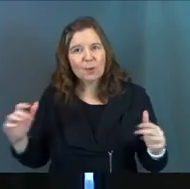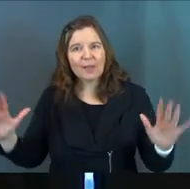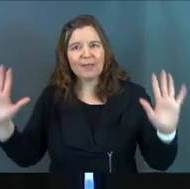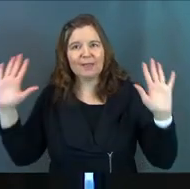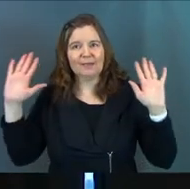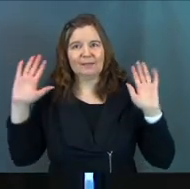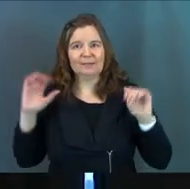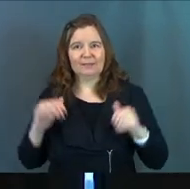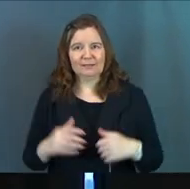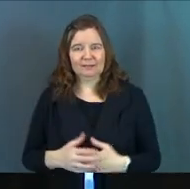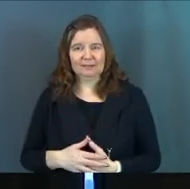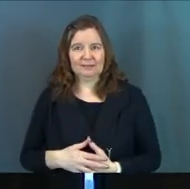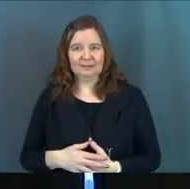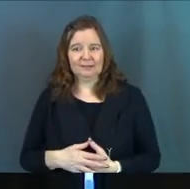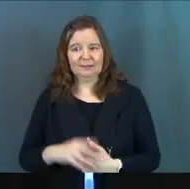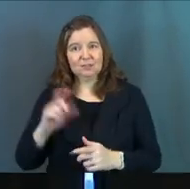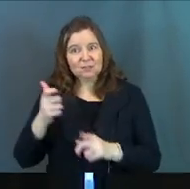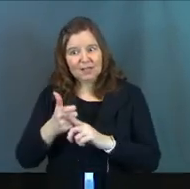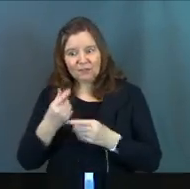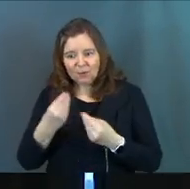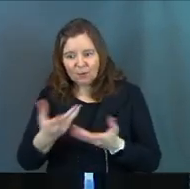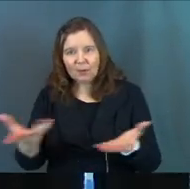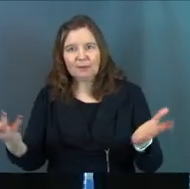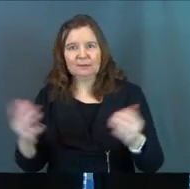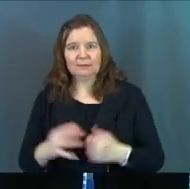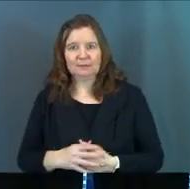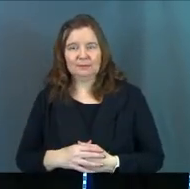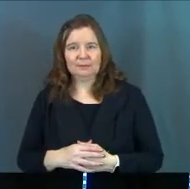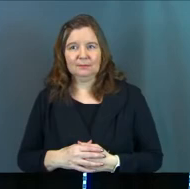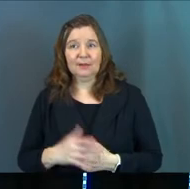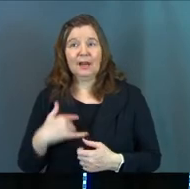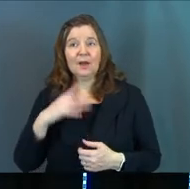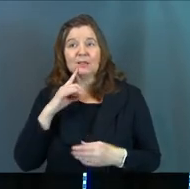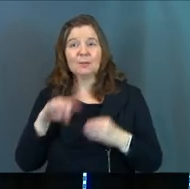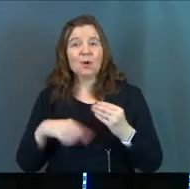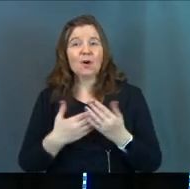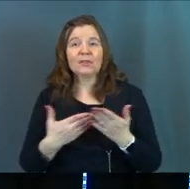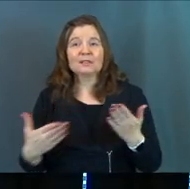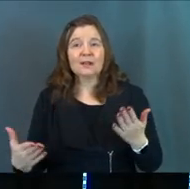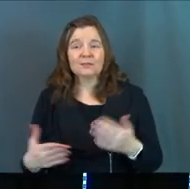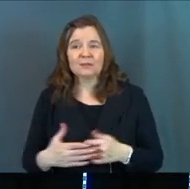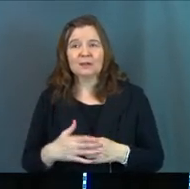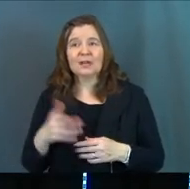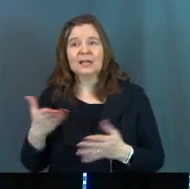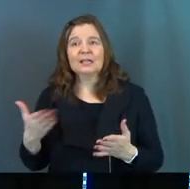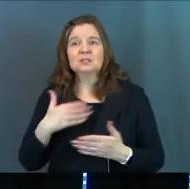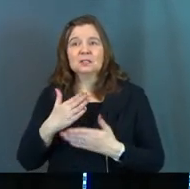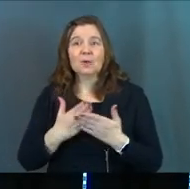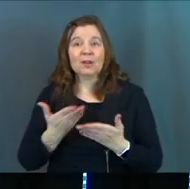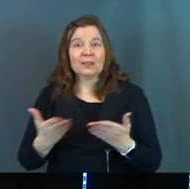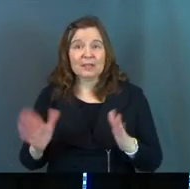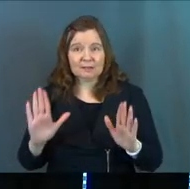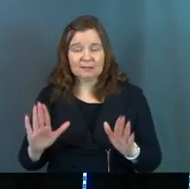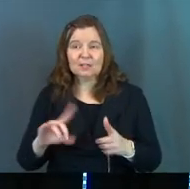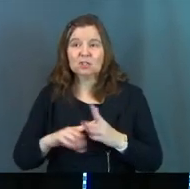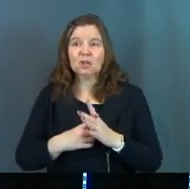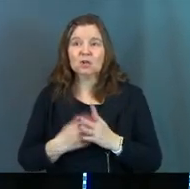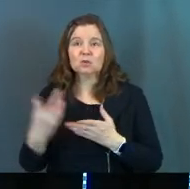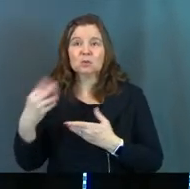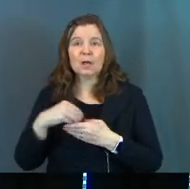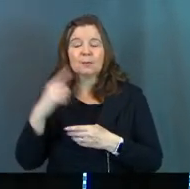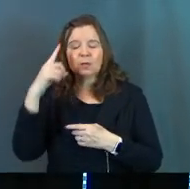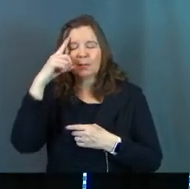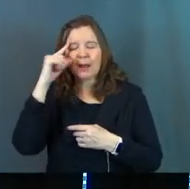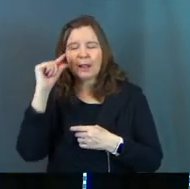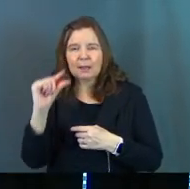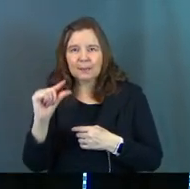away. Give yourself away. Now, I talk about all of this stuff, and here's part of the thing. It starts to come into